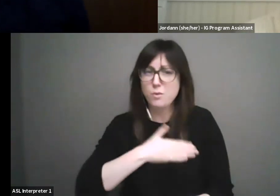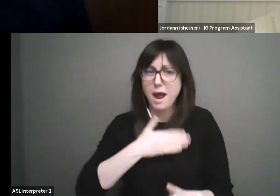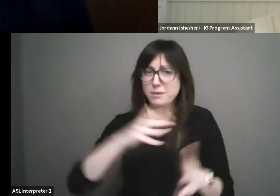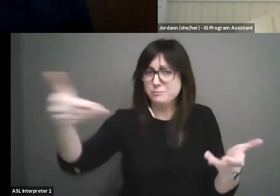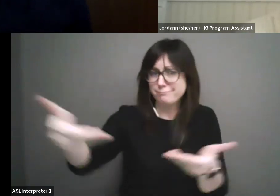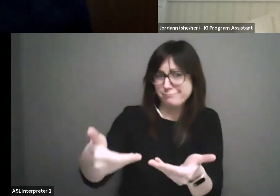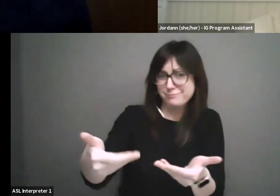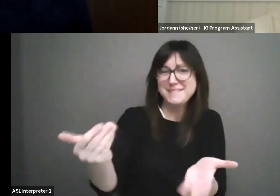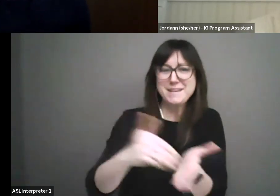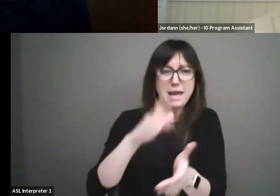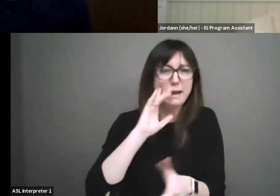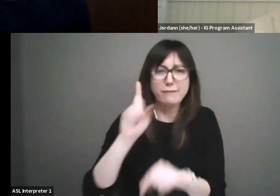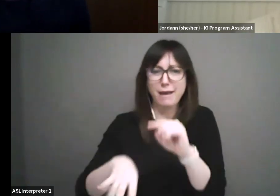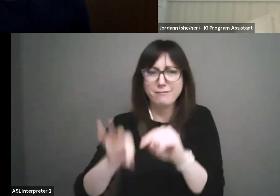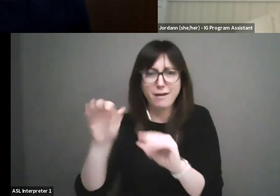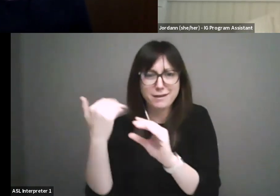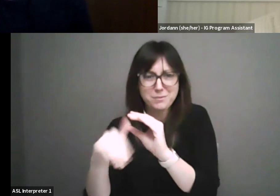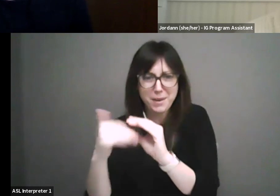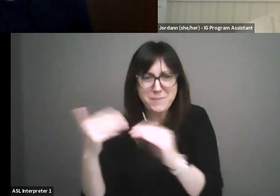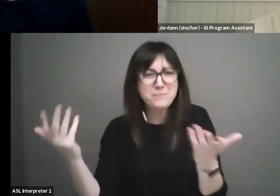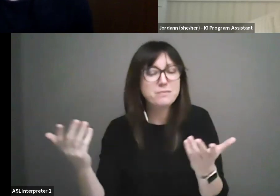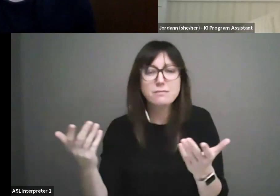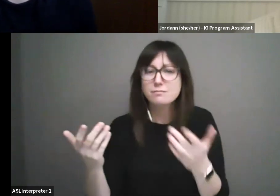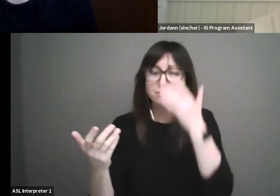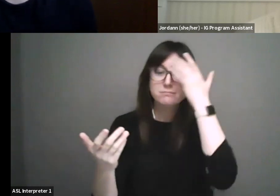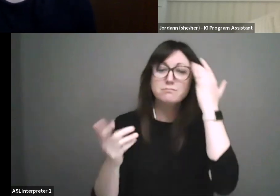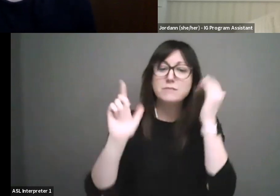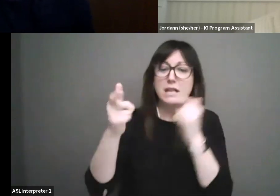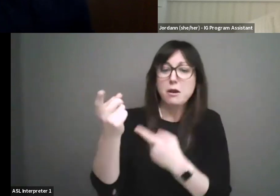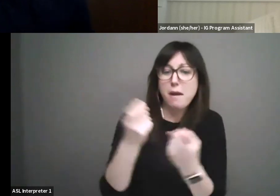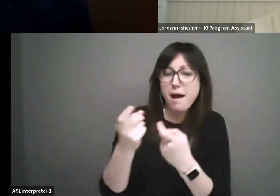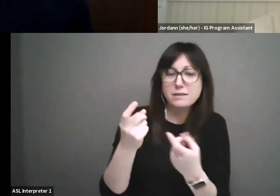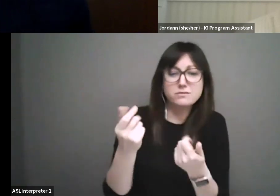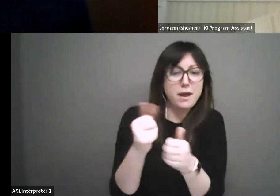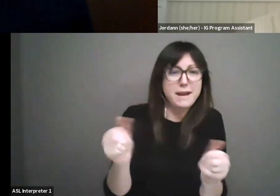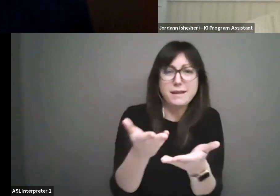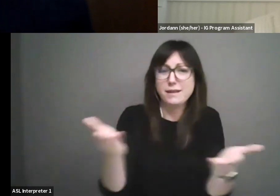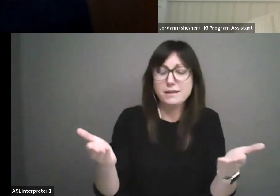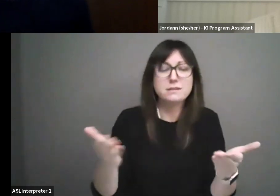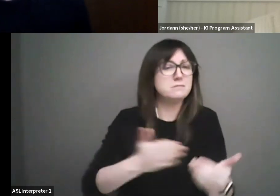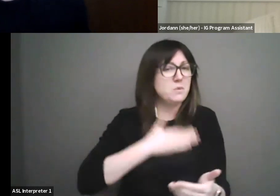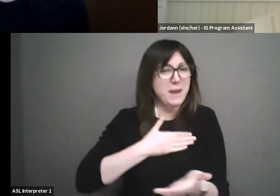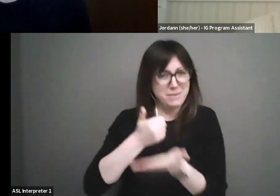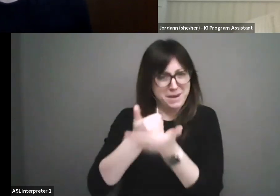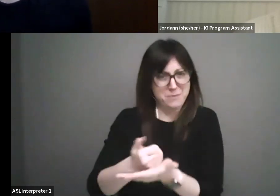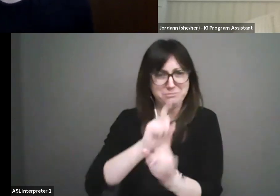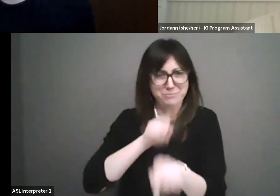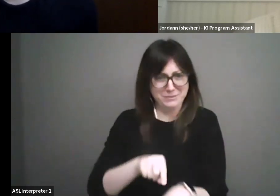Jacob as well. So feel free to pose questions to any of us and we'll make sure they get answered.